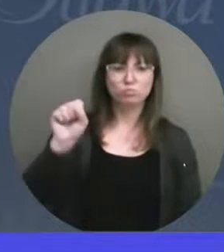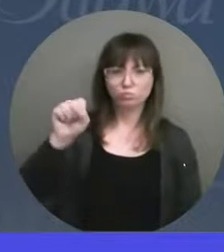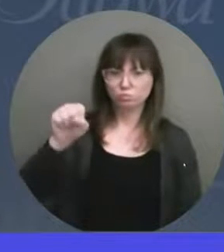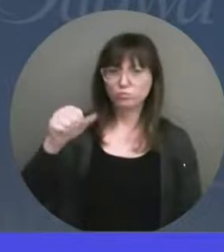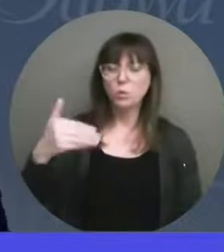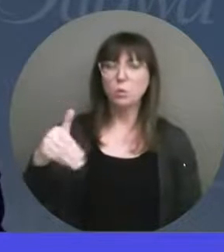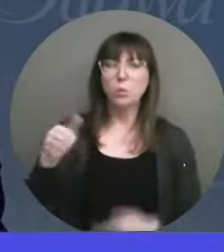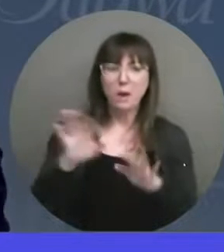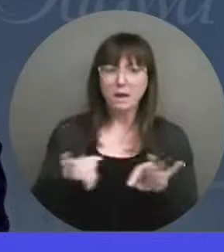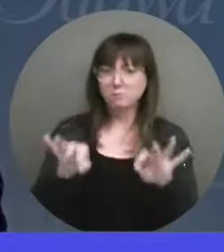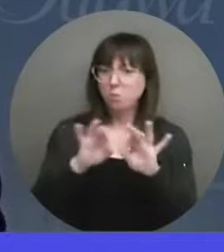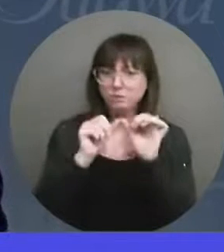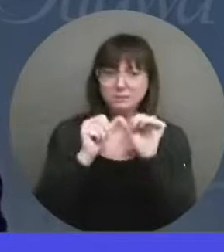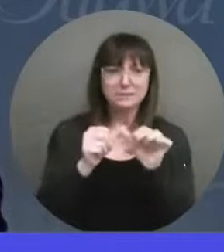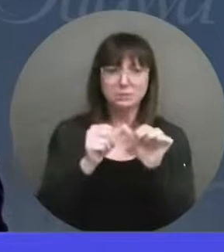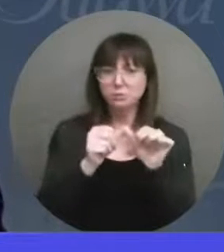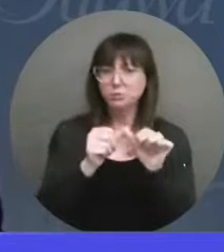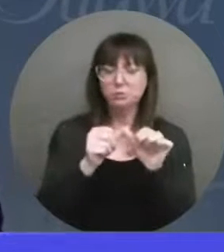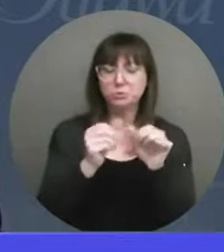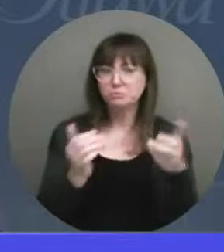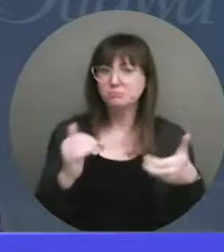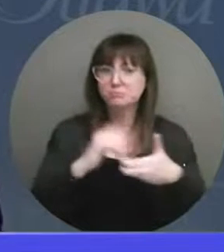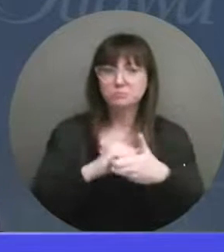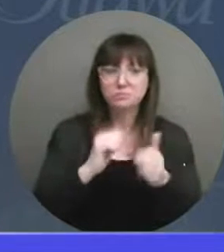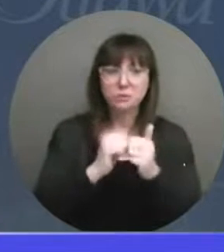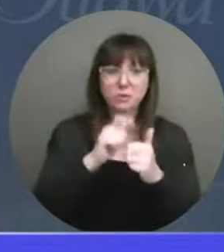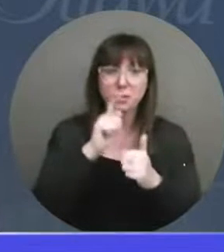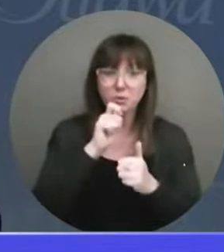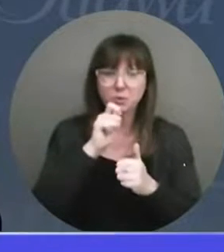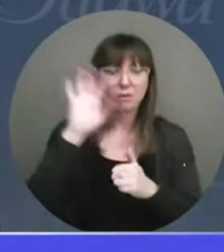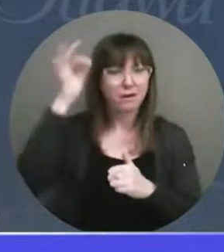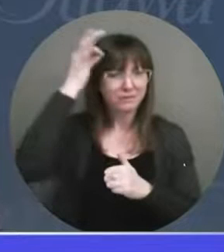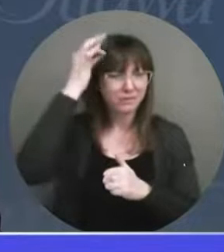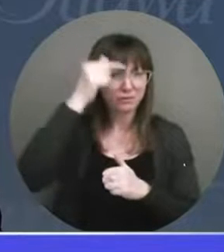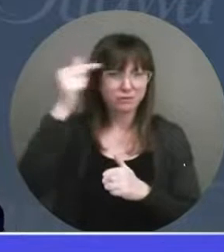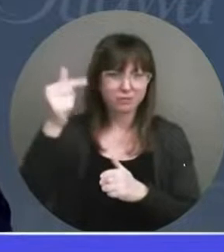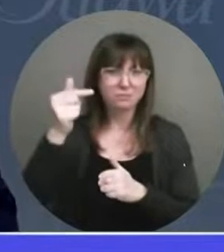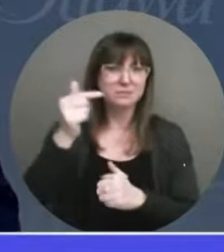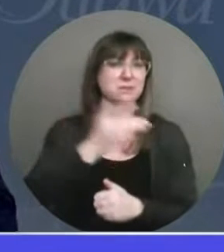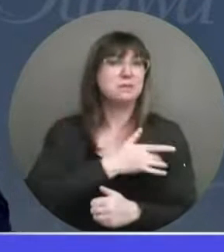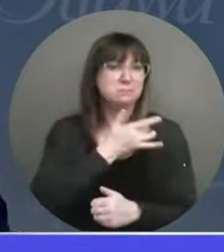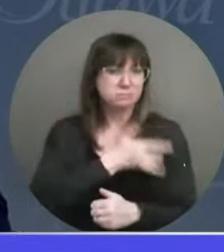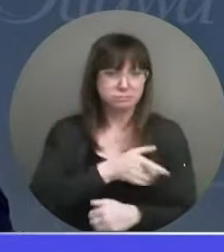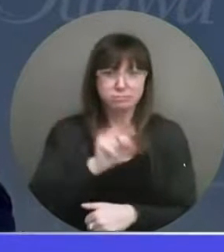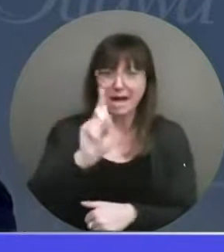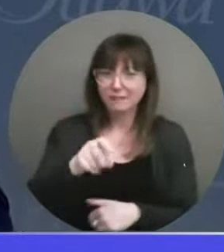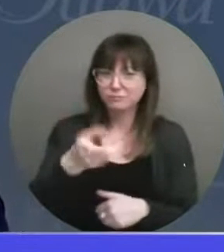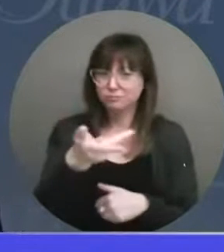continue to work in partnership with the federal government, the provincial government.